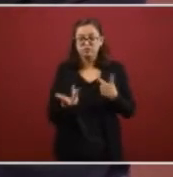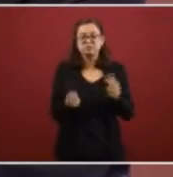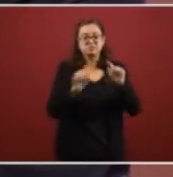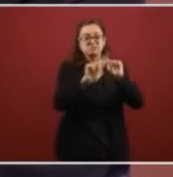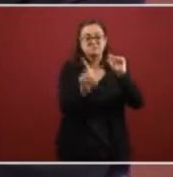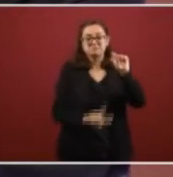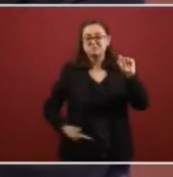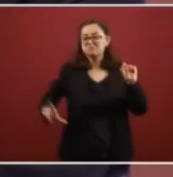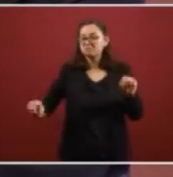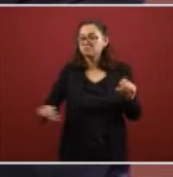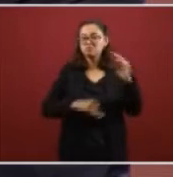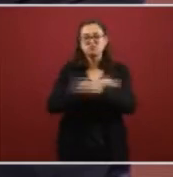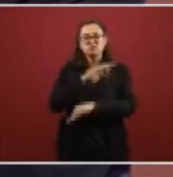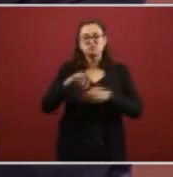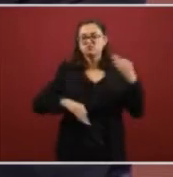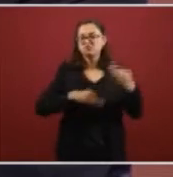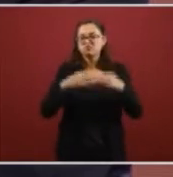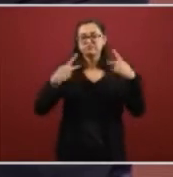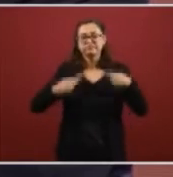whole country.